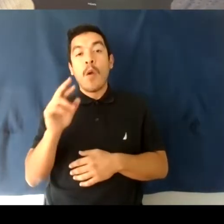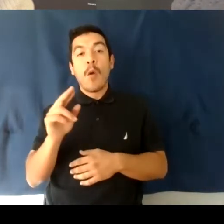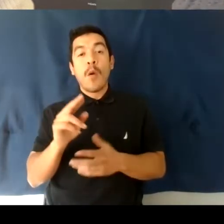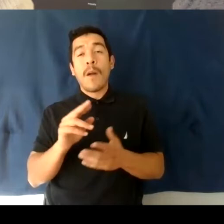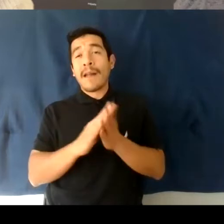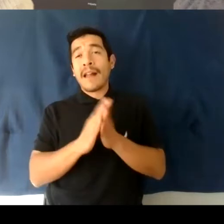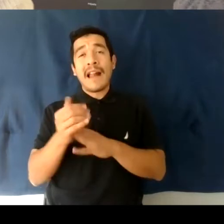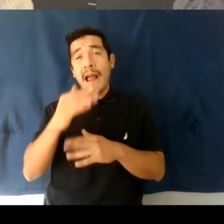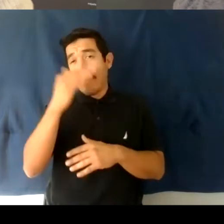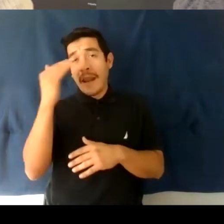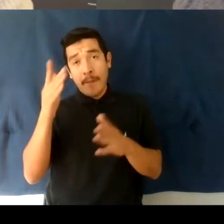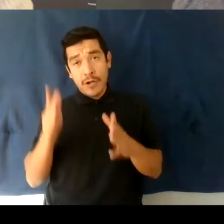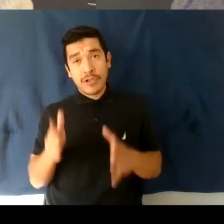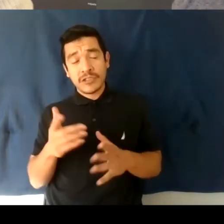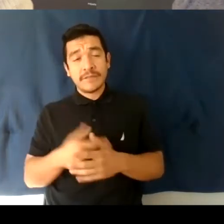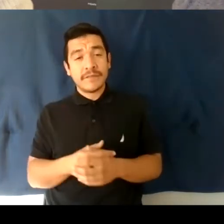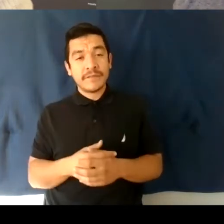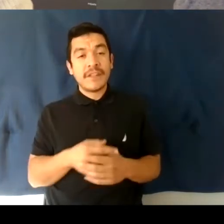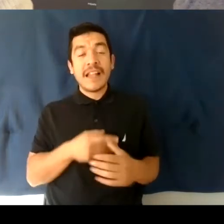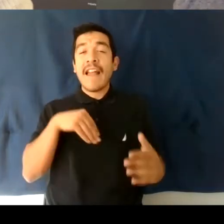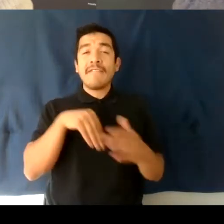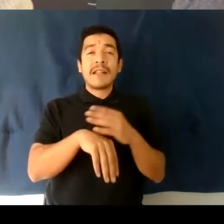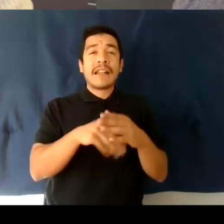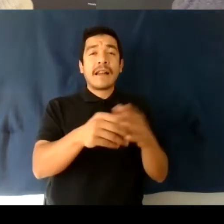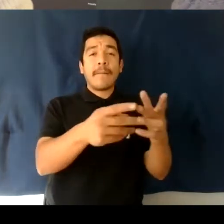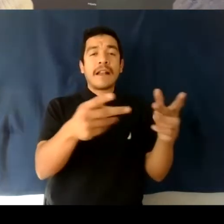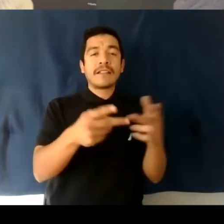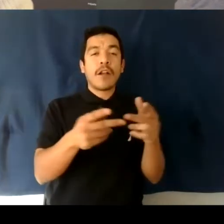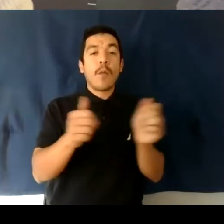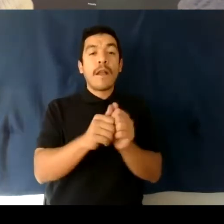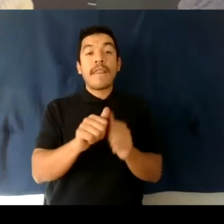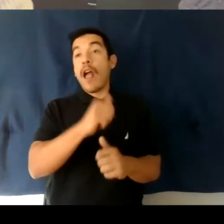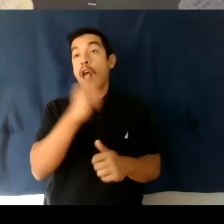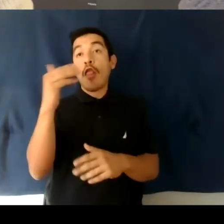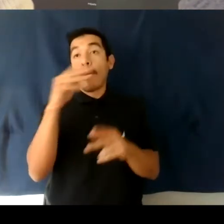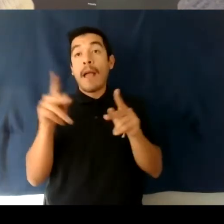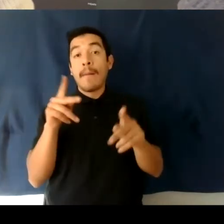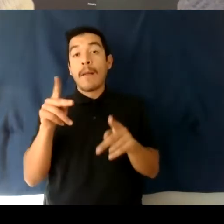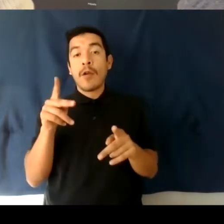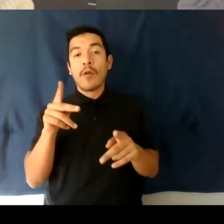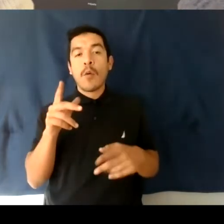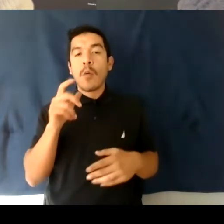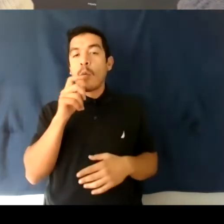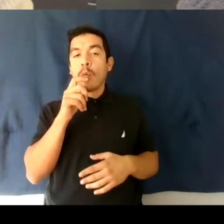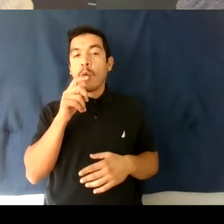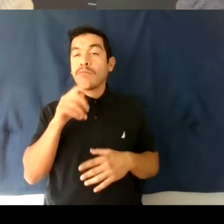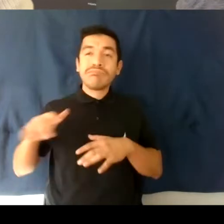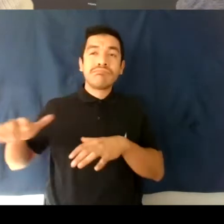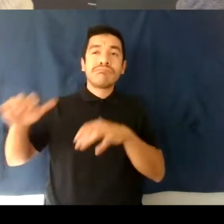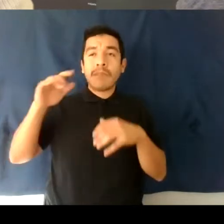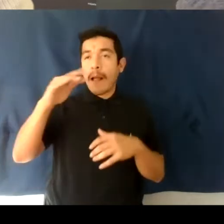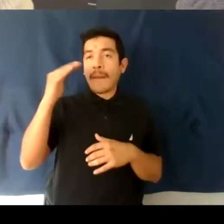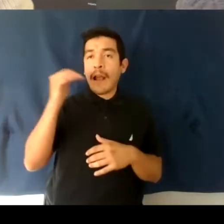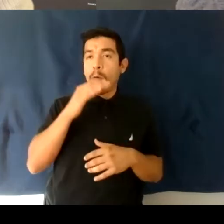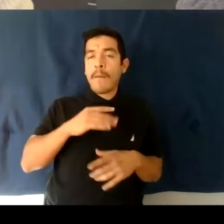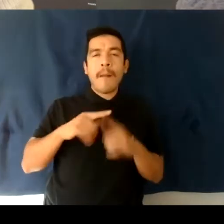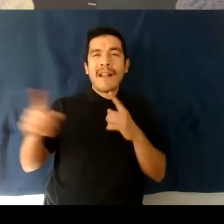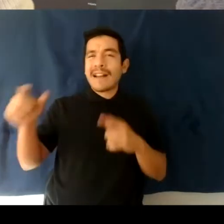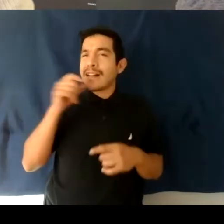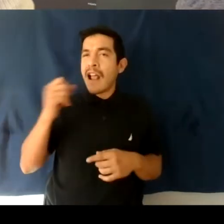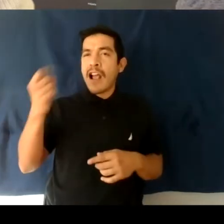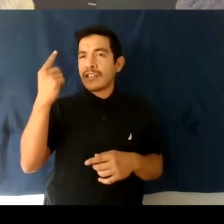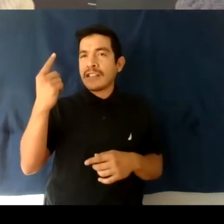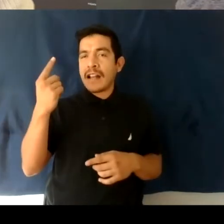a black woman. And then I've been in spaces with other black people, or black women, and them not